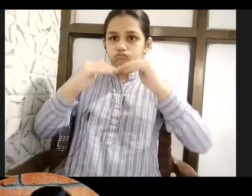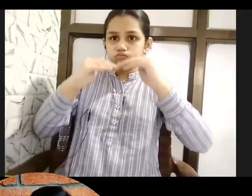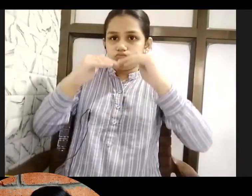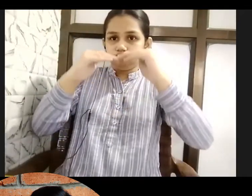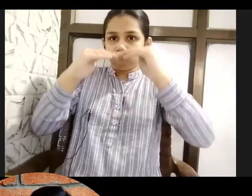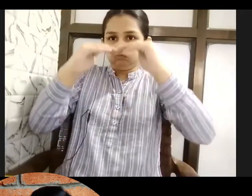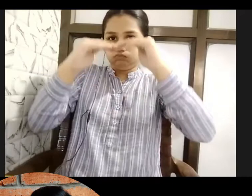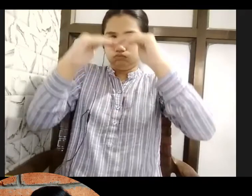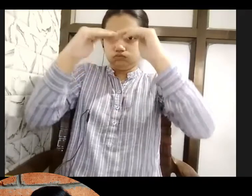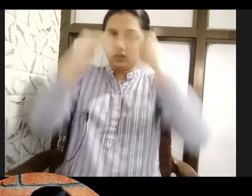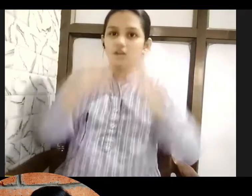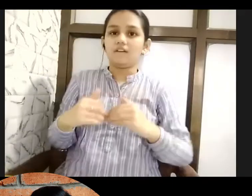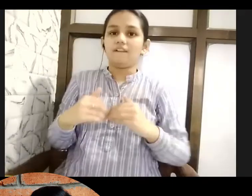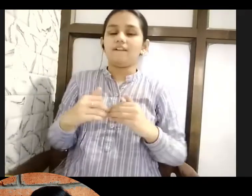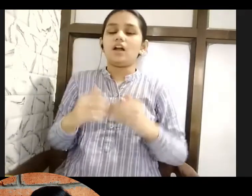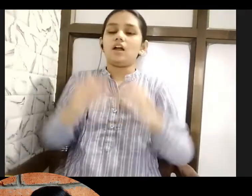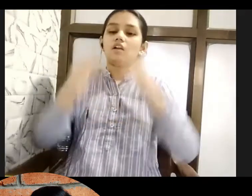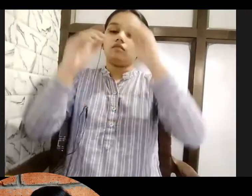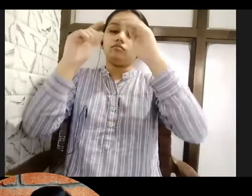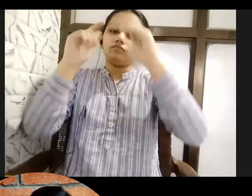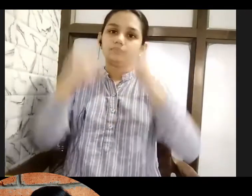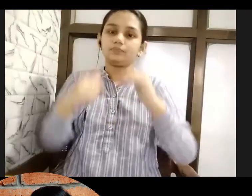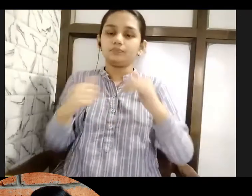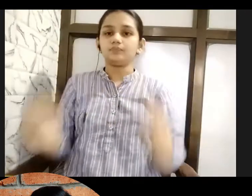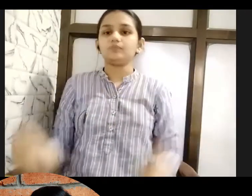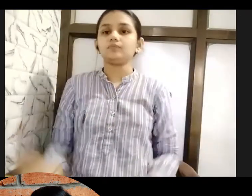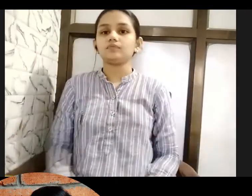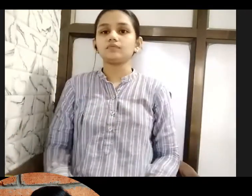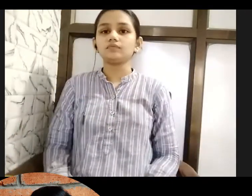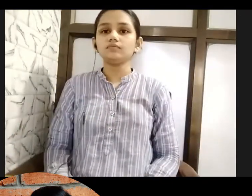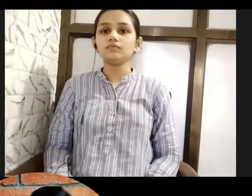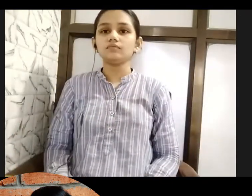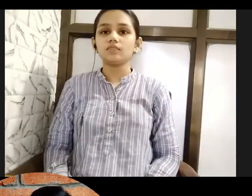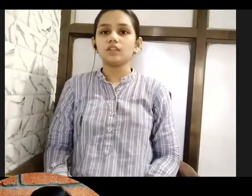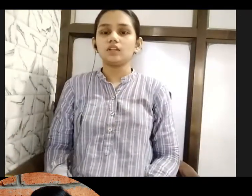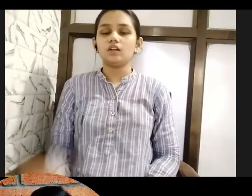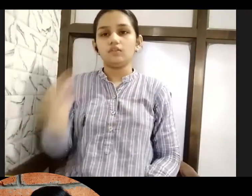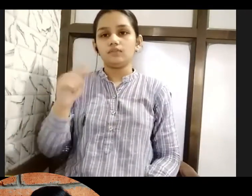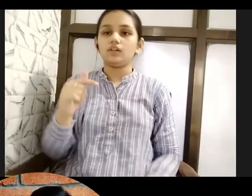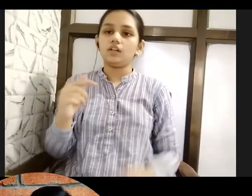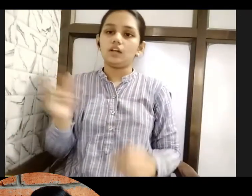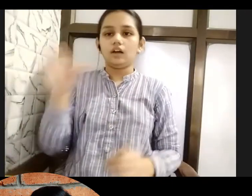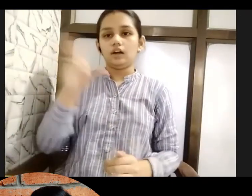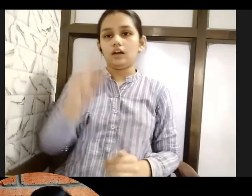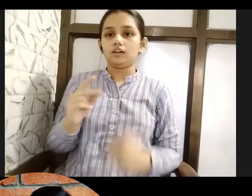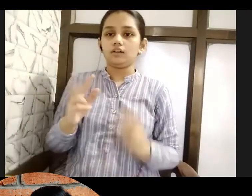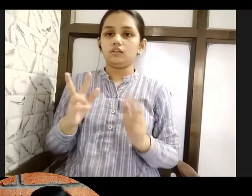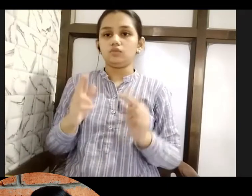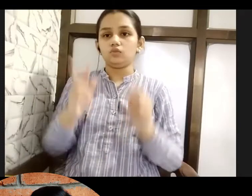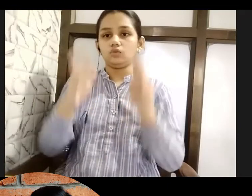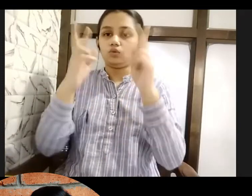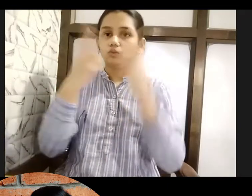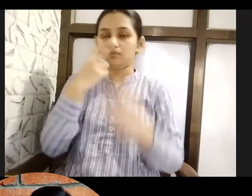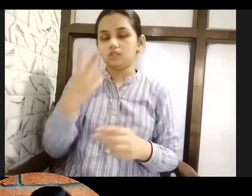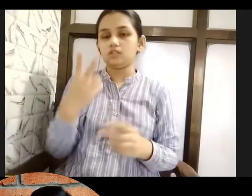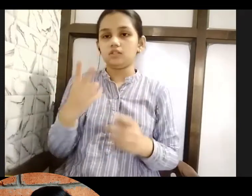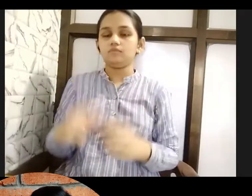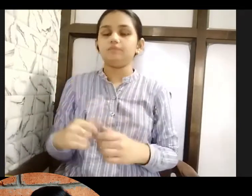Correct? And I'm pulling it down. Don't worry, we will visit the cropping one more time.